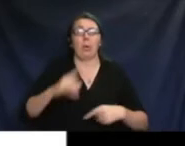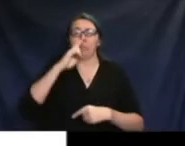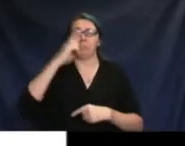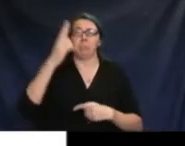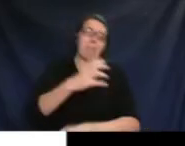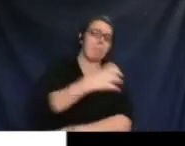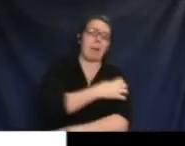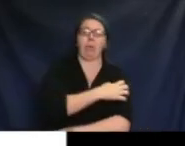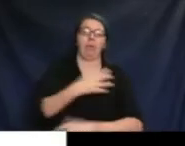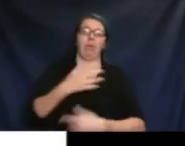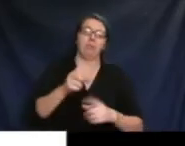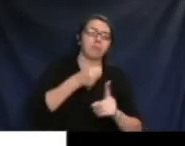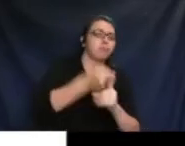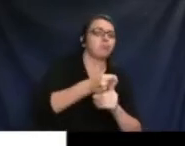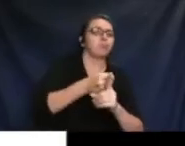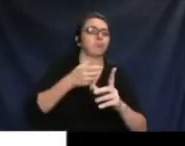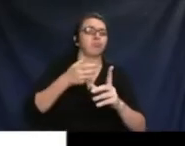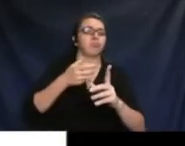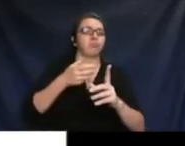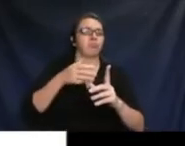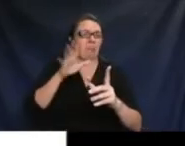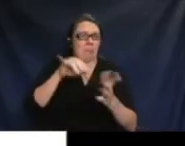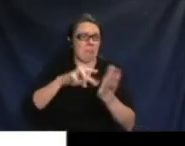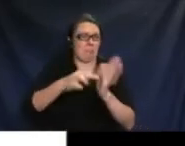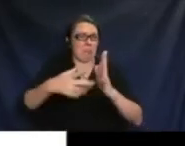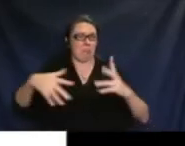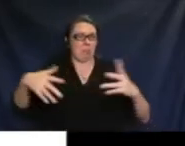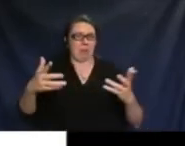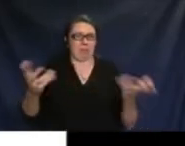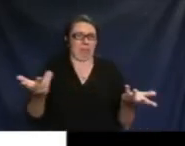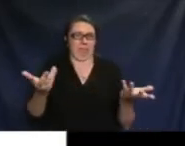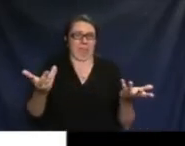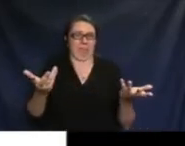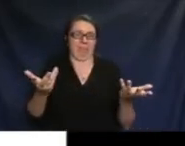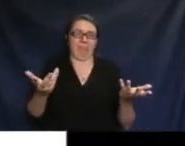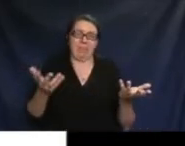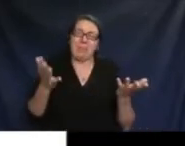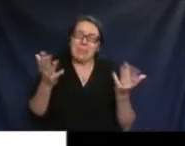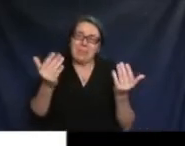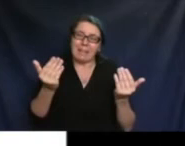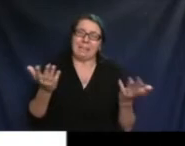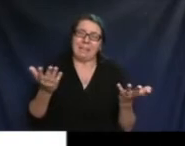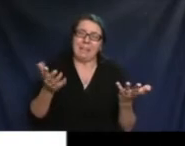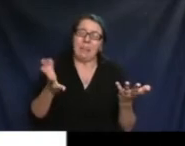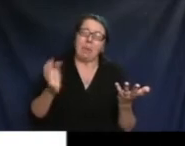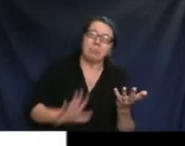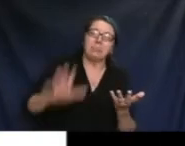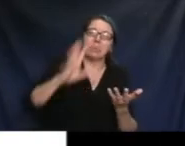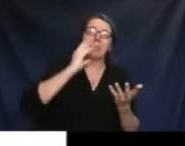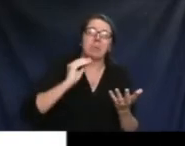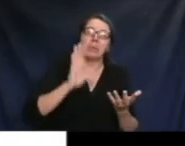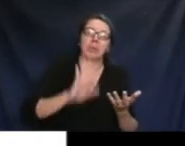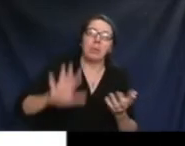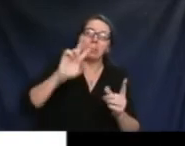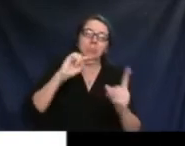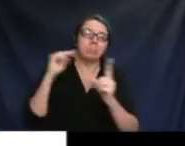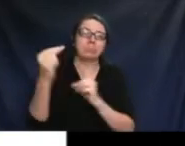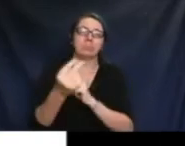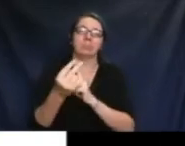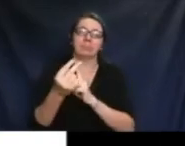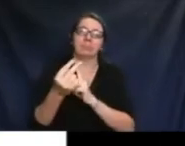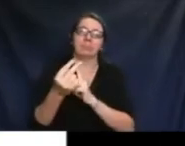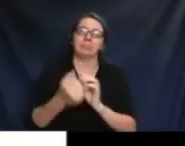it is about that kind of layering of narratives and experience, but it does not have to be a